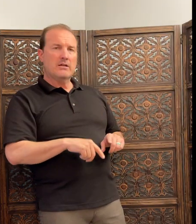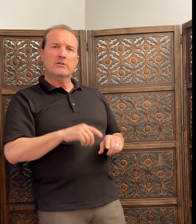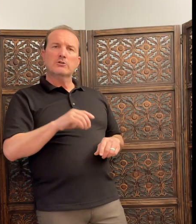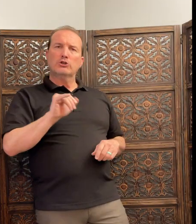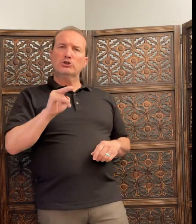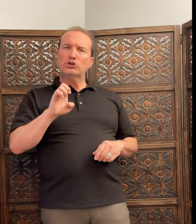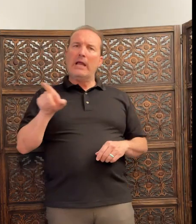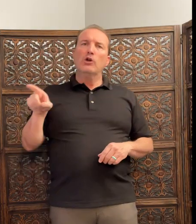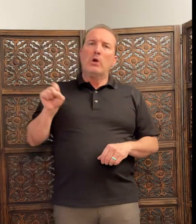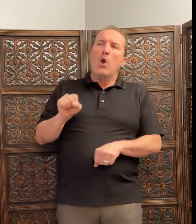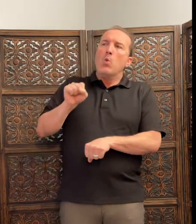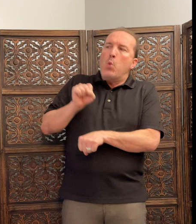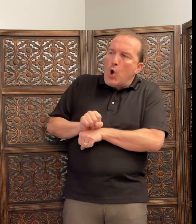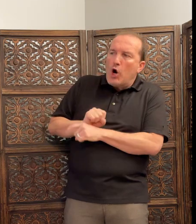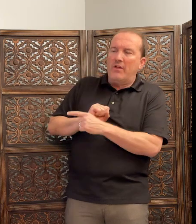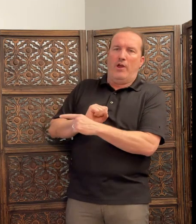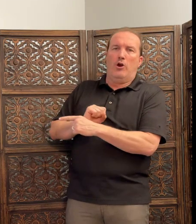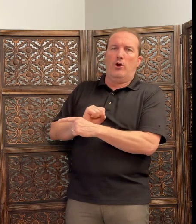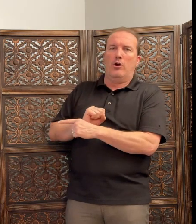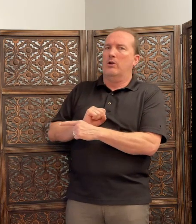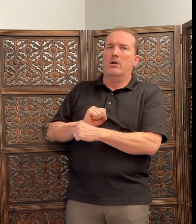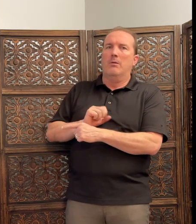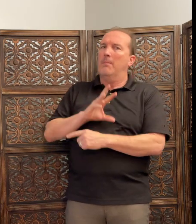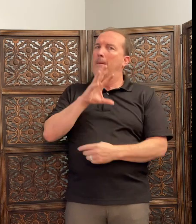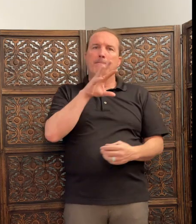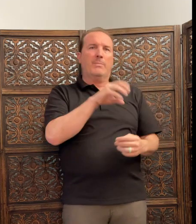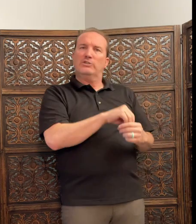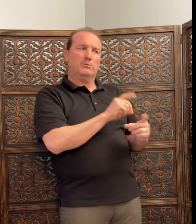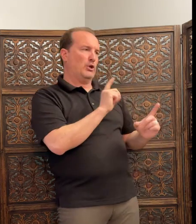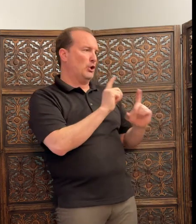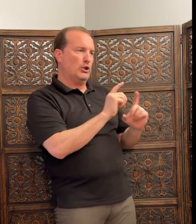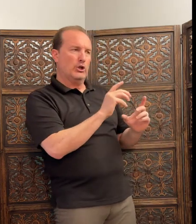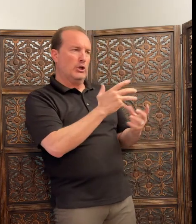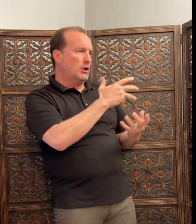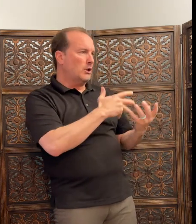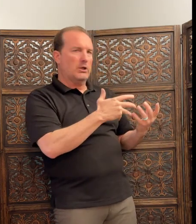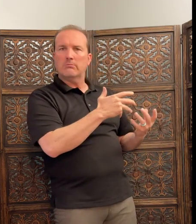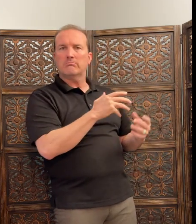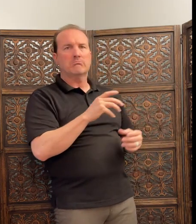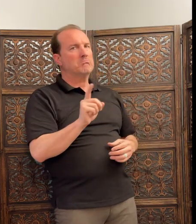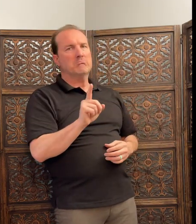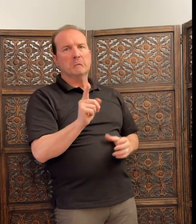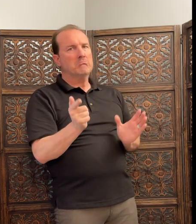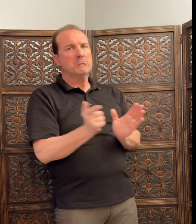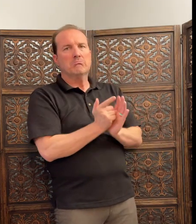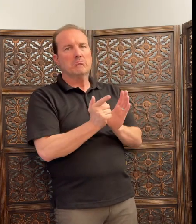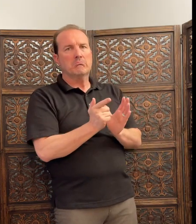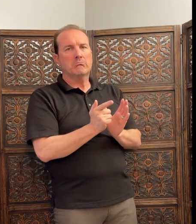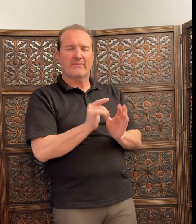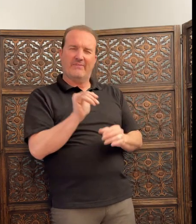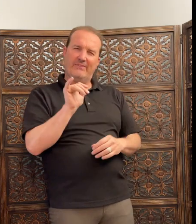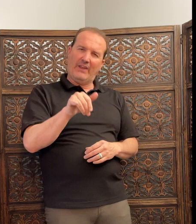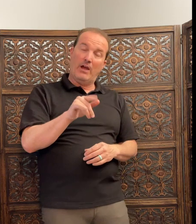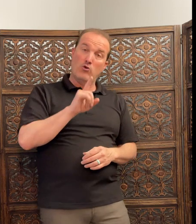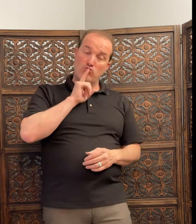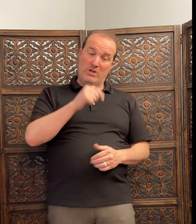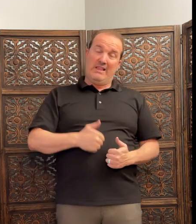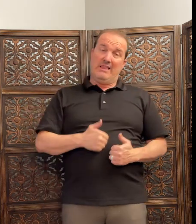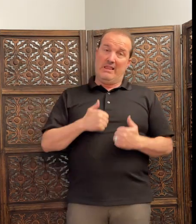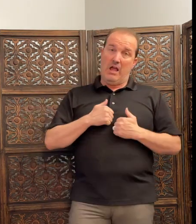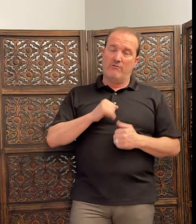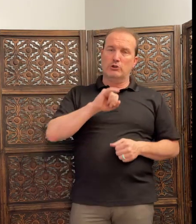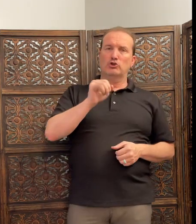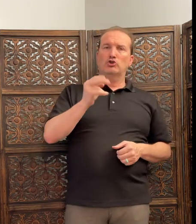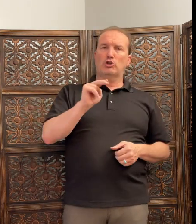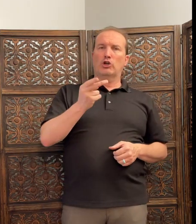general store. Janie is allowed to work in the general store but is discouraged from participating in community activities like porch talk.